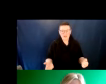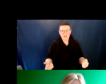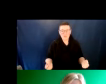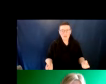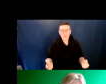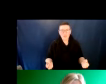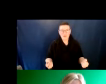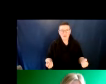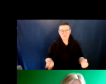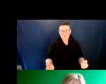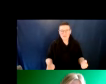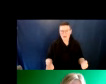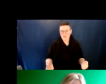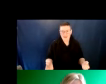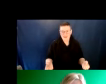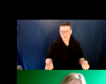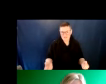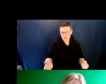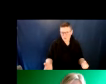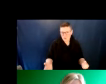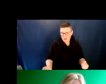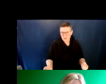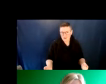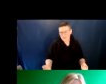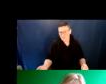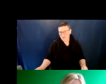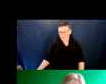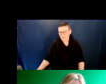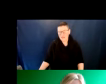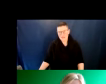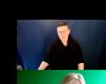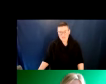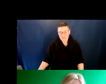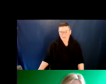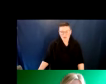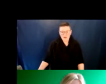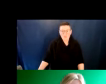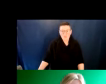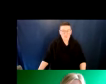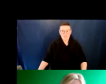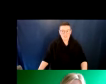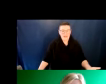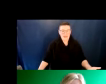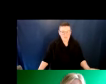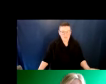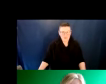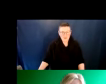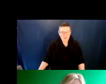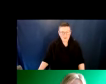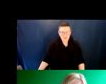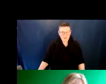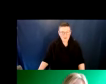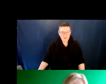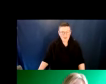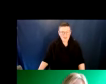but the way we speak about that is so common that you might not realize. Like if you say of a young couple, they're just starting out.